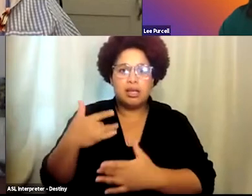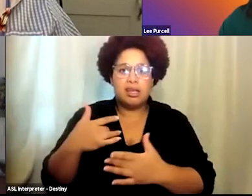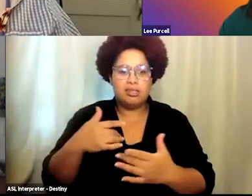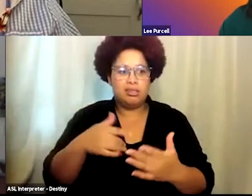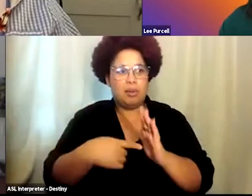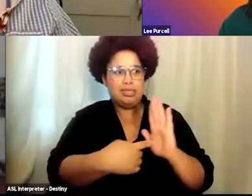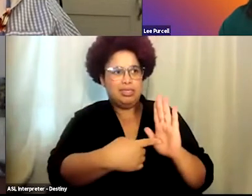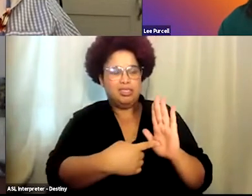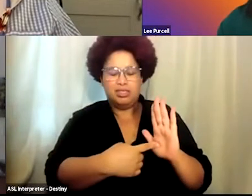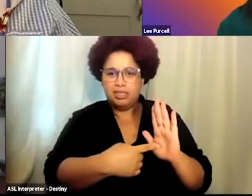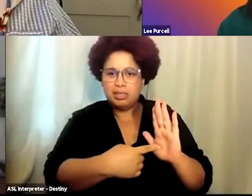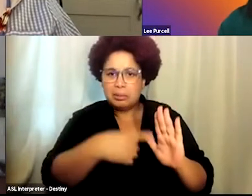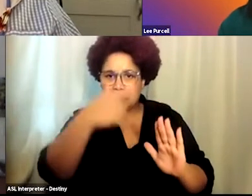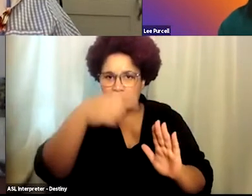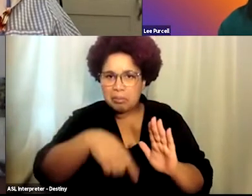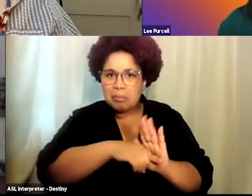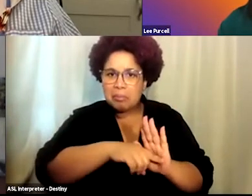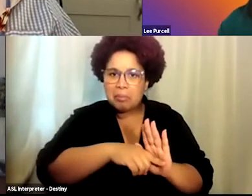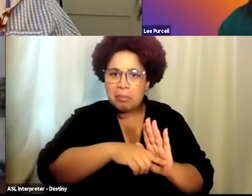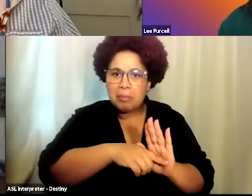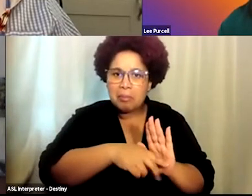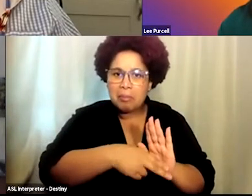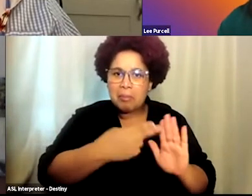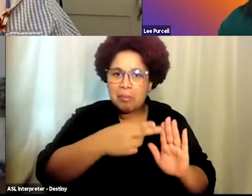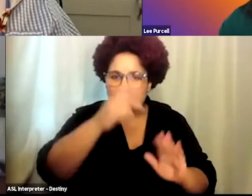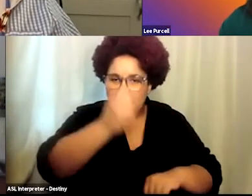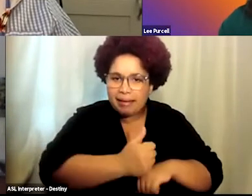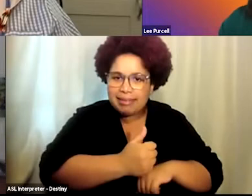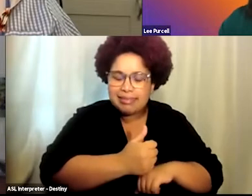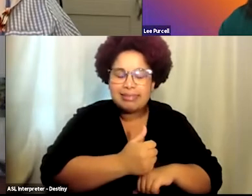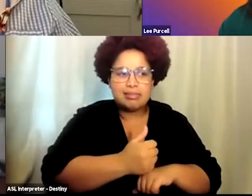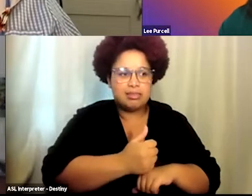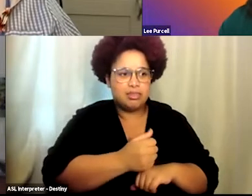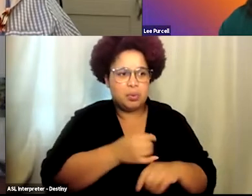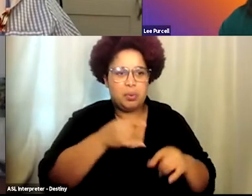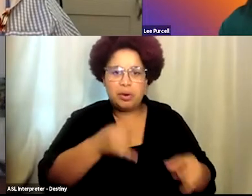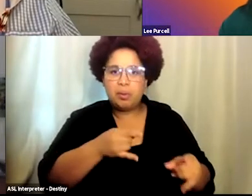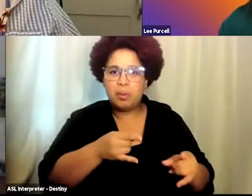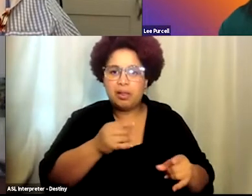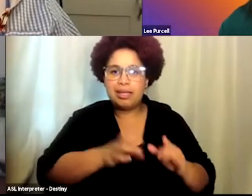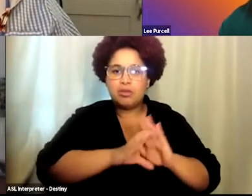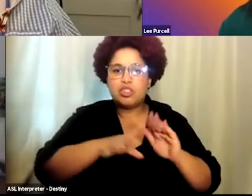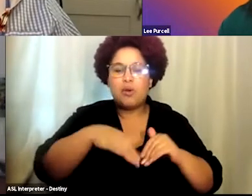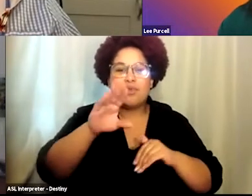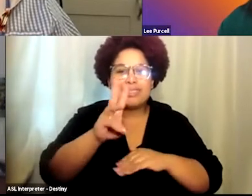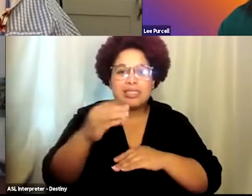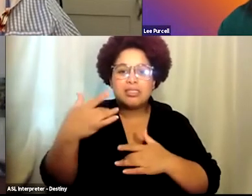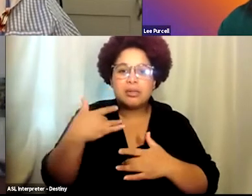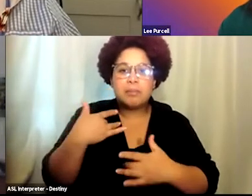misrepresentation, bias, and ridicule is clear. The characters over 60